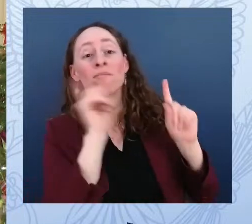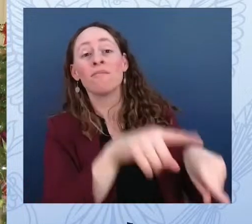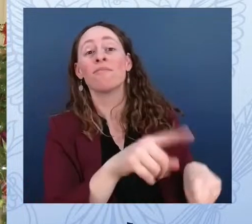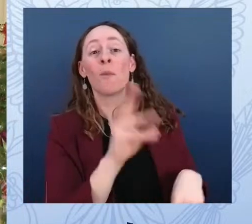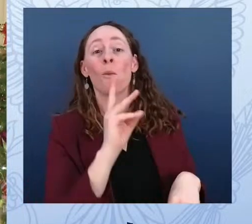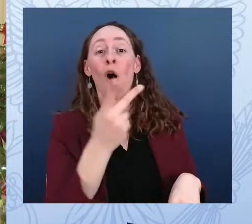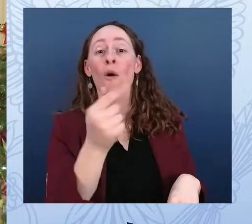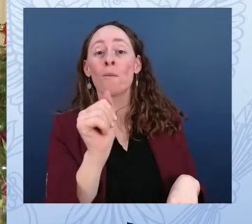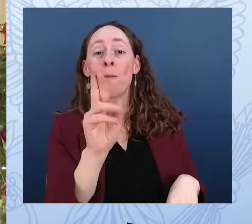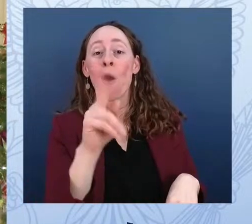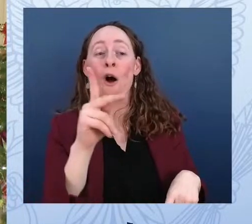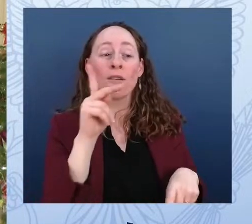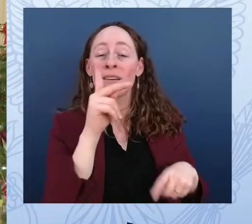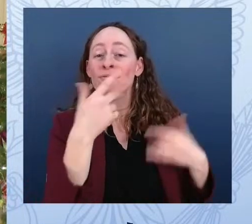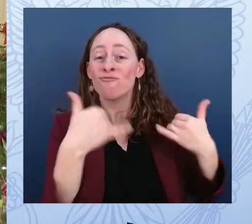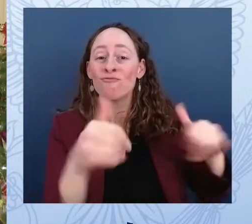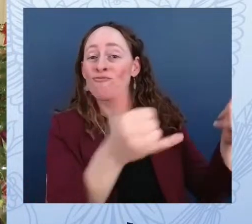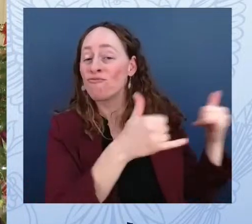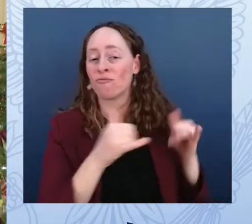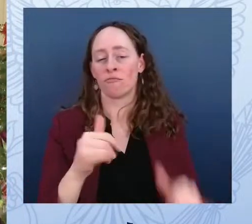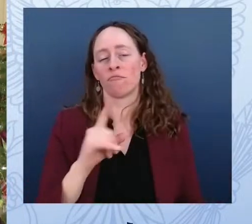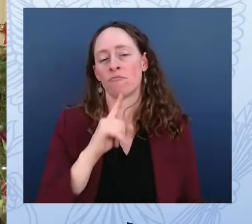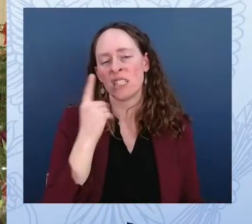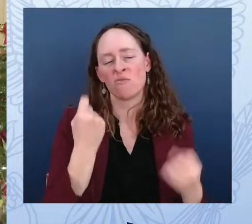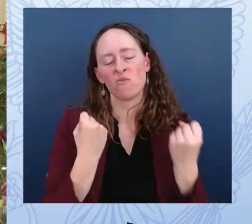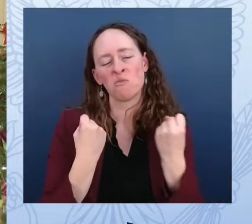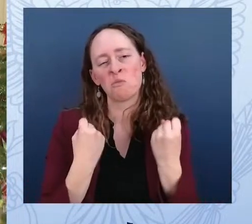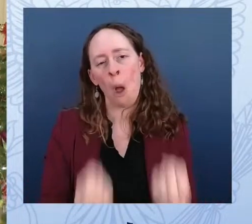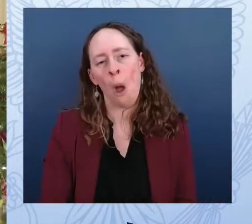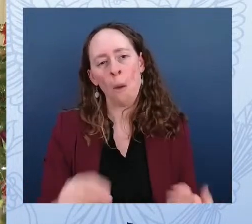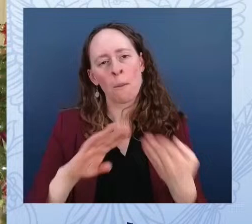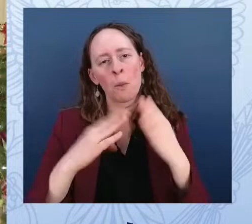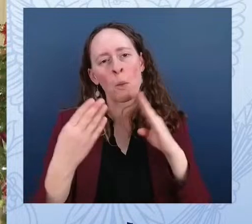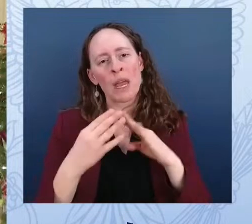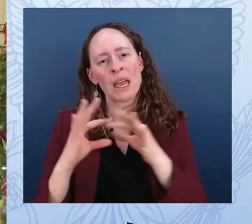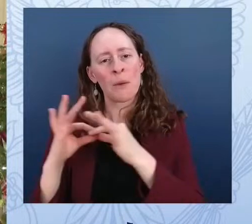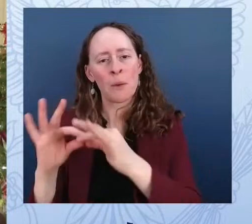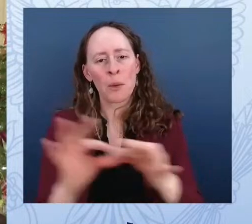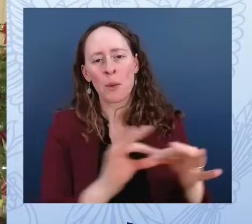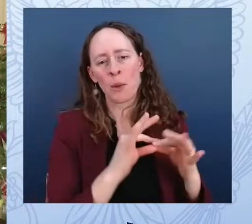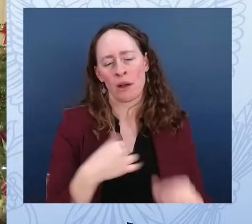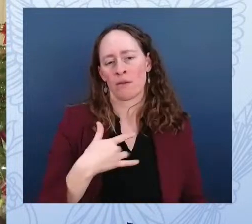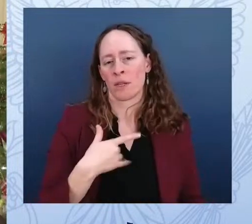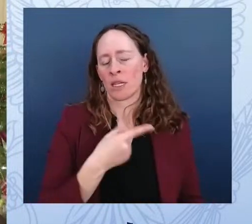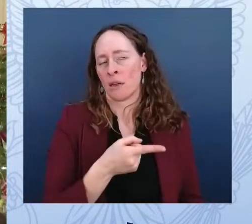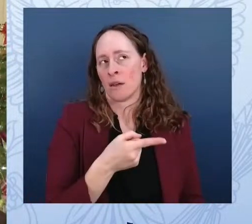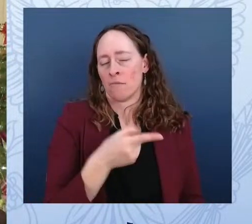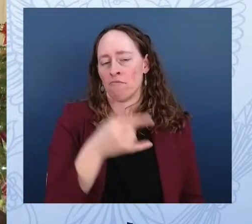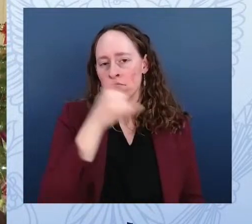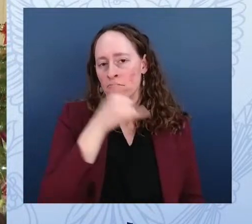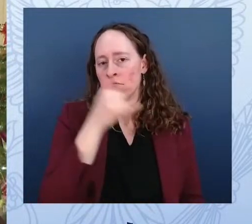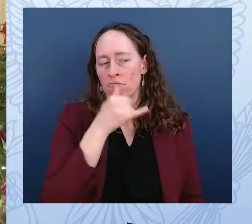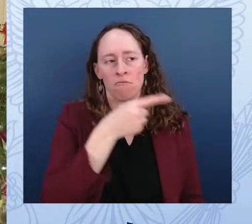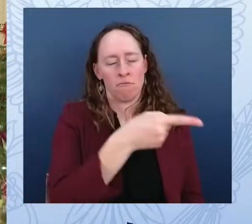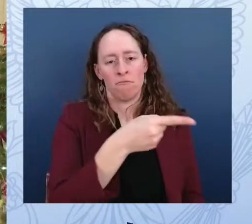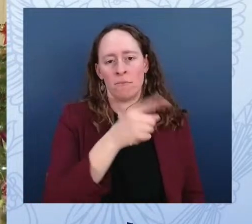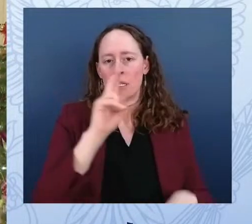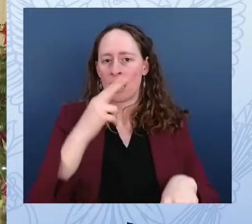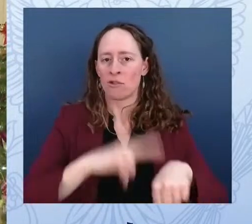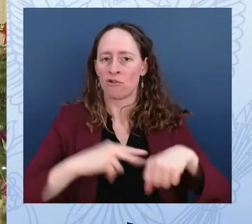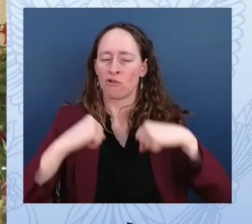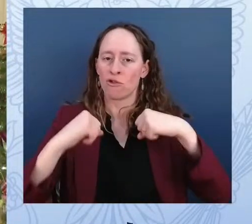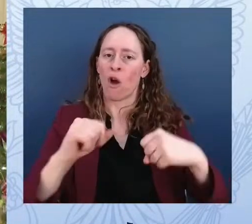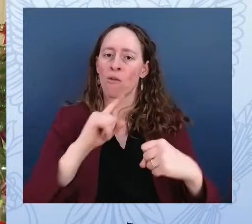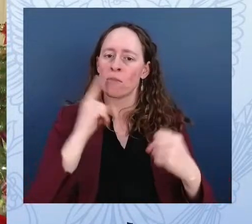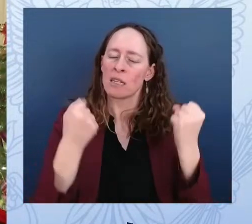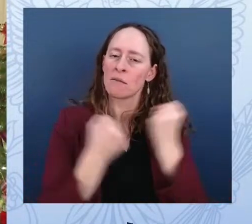and support that the National Guard provides, not just to the soldiers, but also to their families. Through my experience,